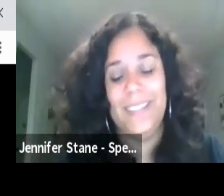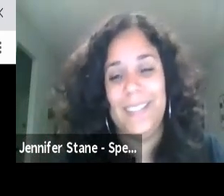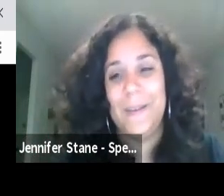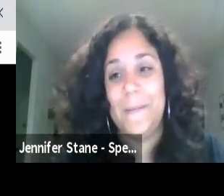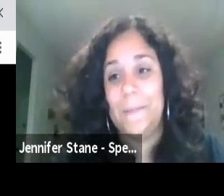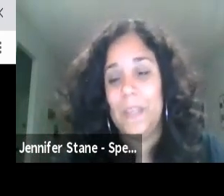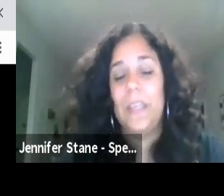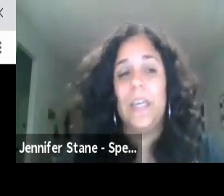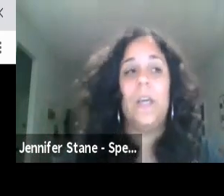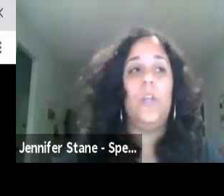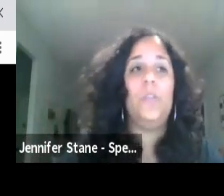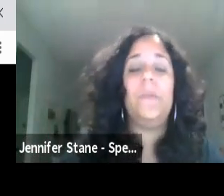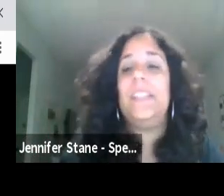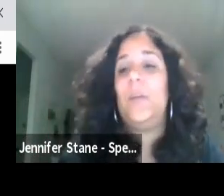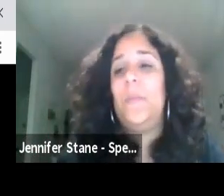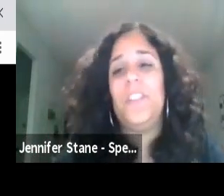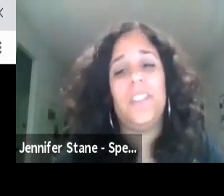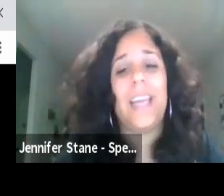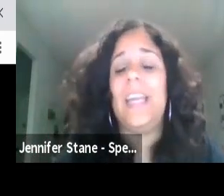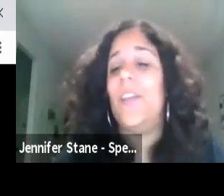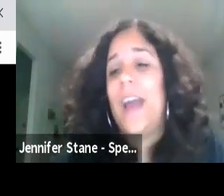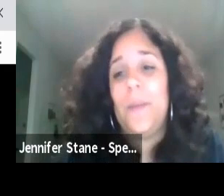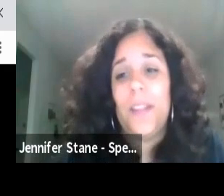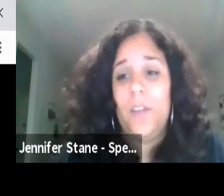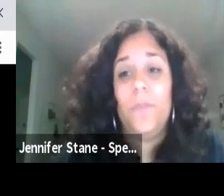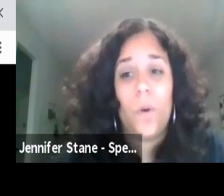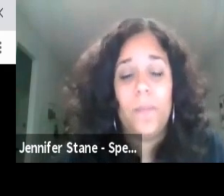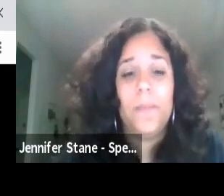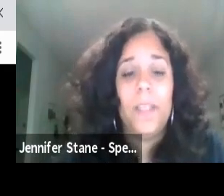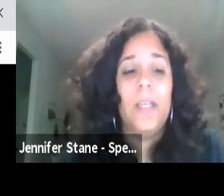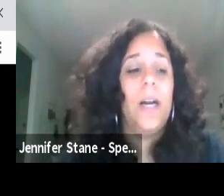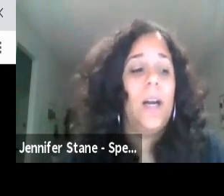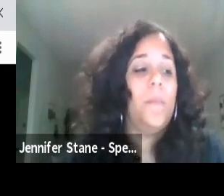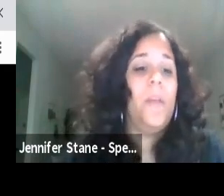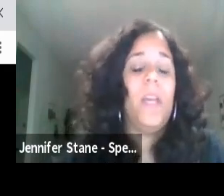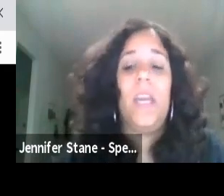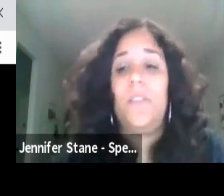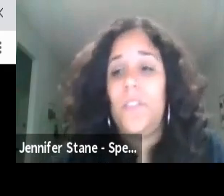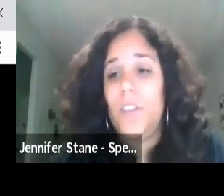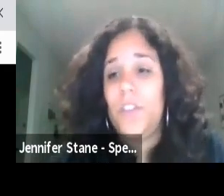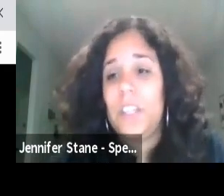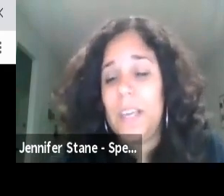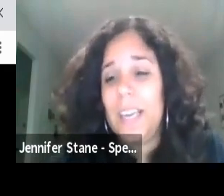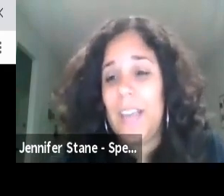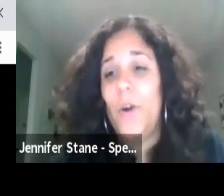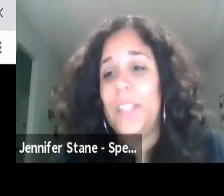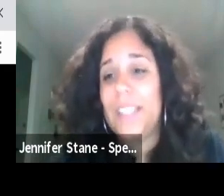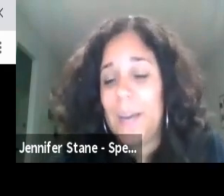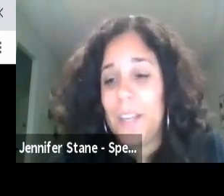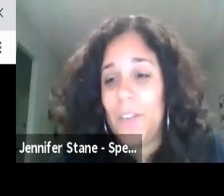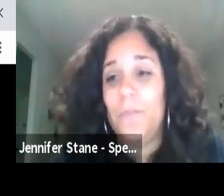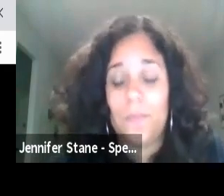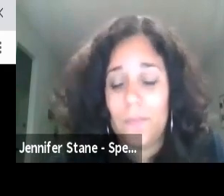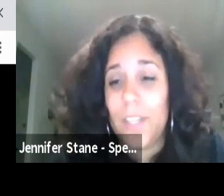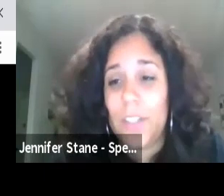should. Usually what I tell people, it's just like any other habit that you form. If you see me and the only